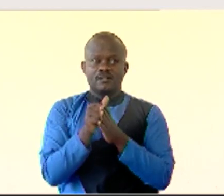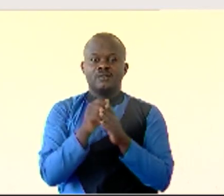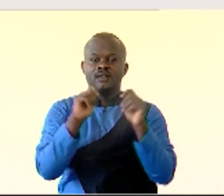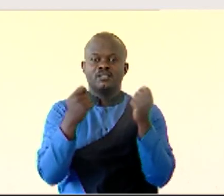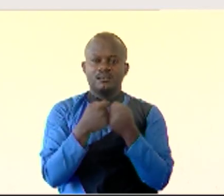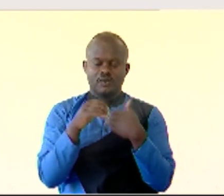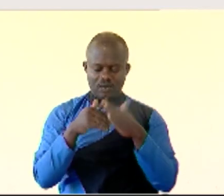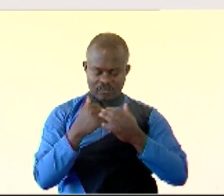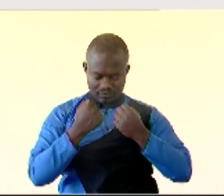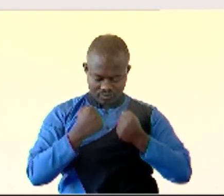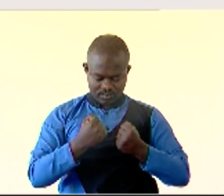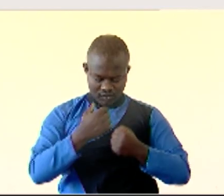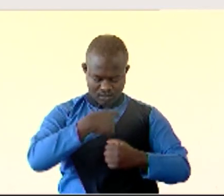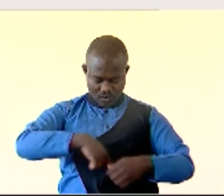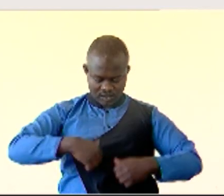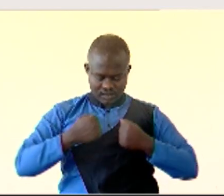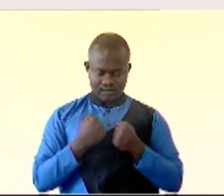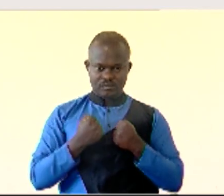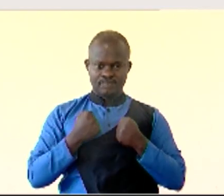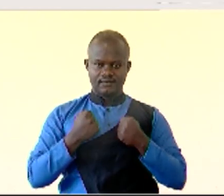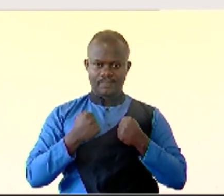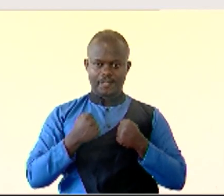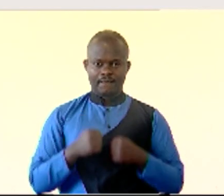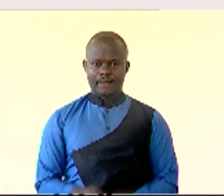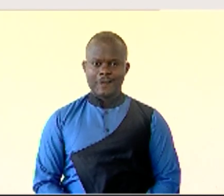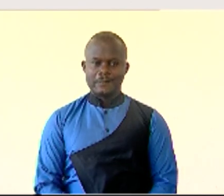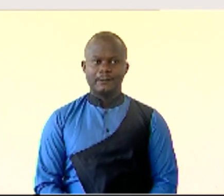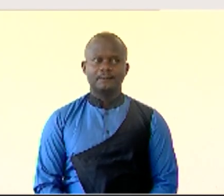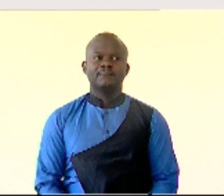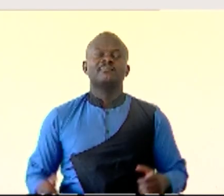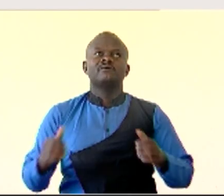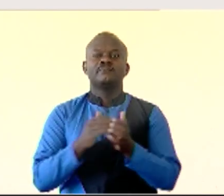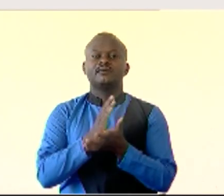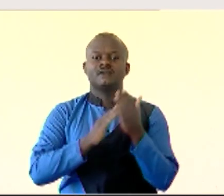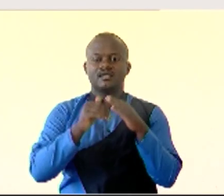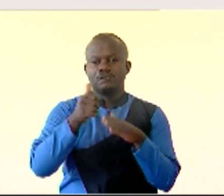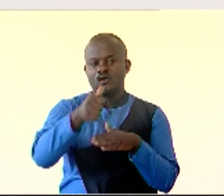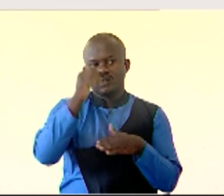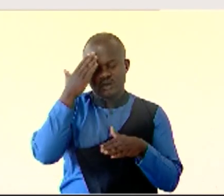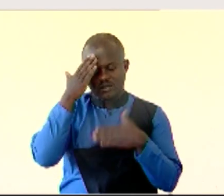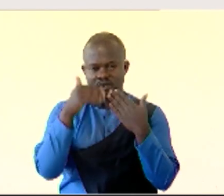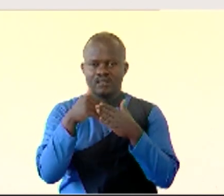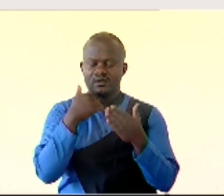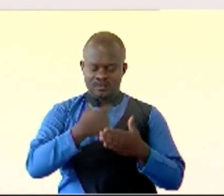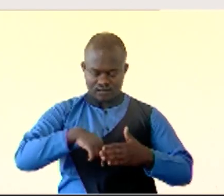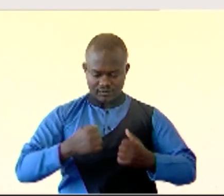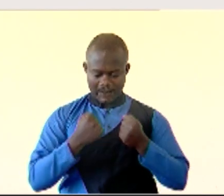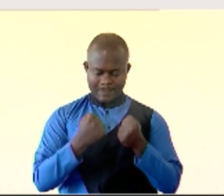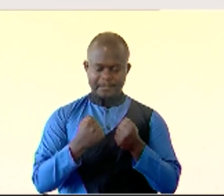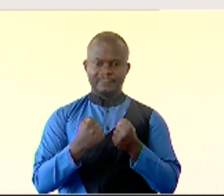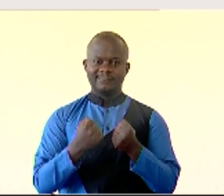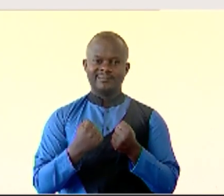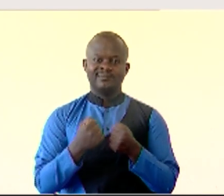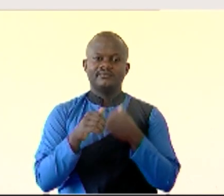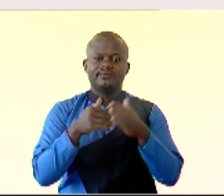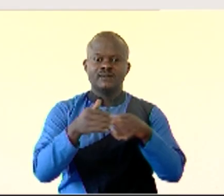immunity. What is immunity? I know some of you know that there are some of the immunity that you are born with. There